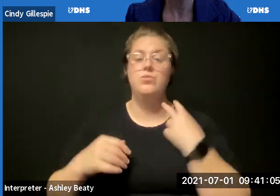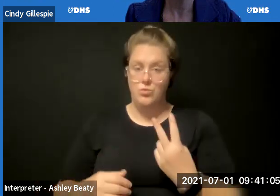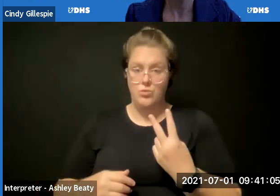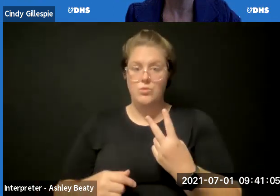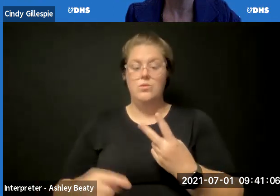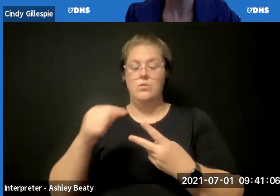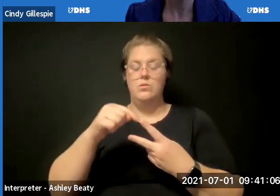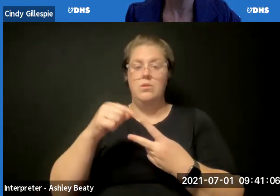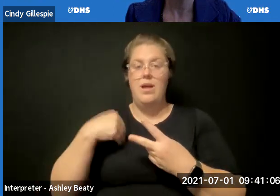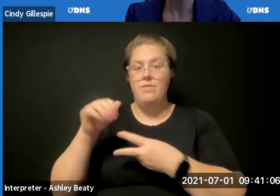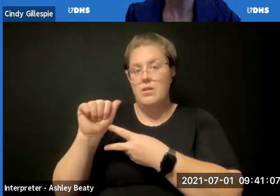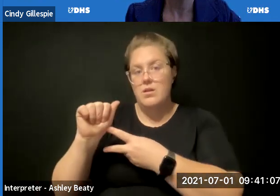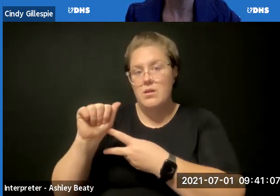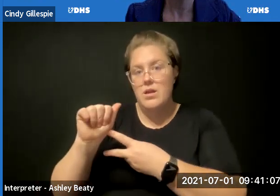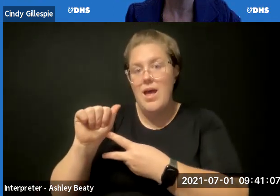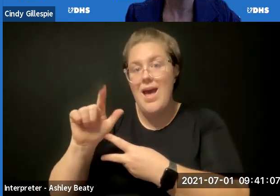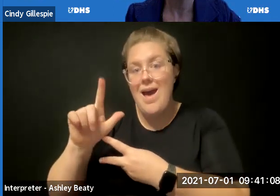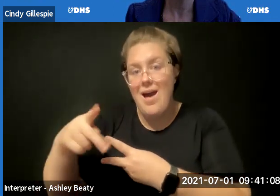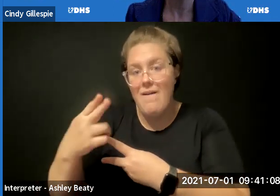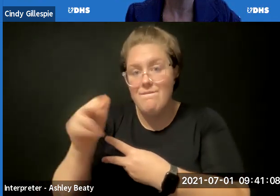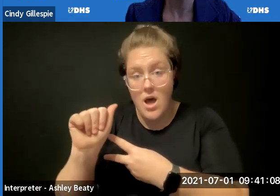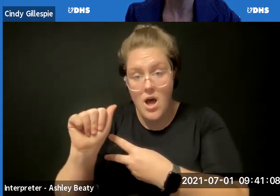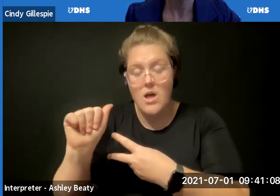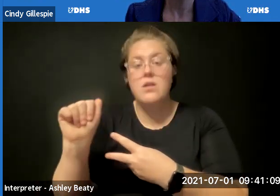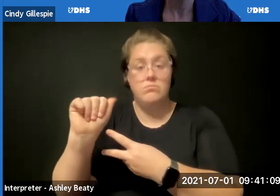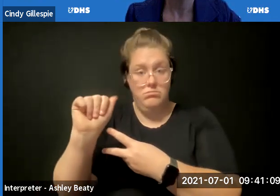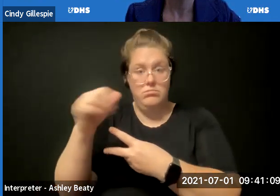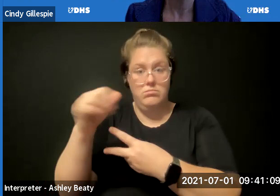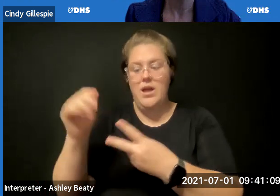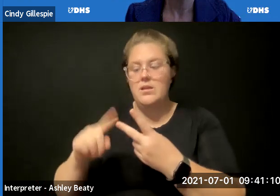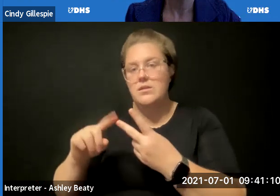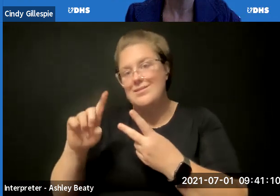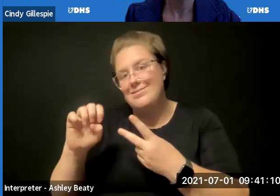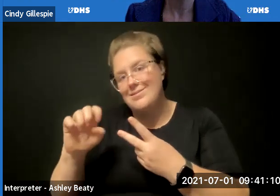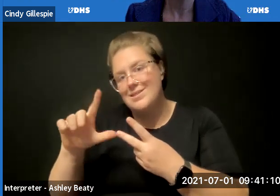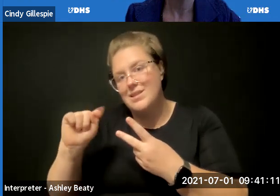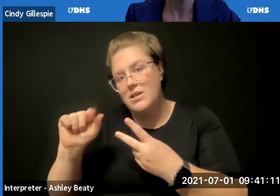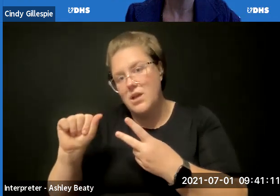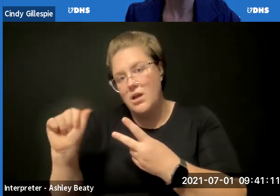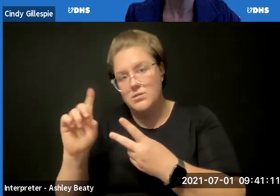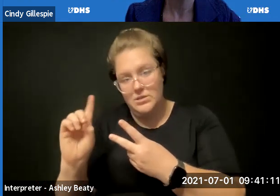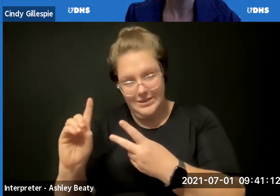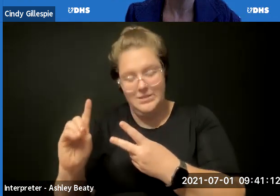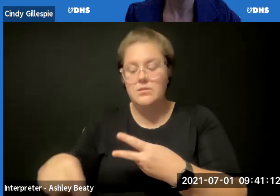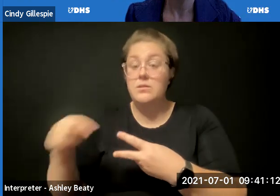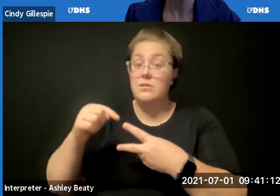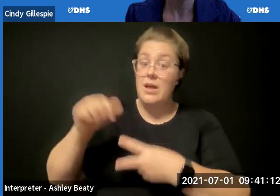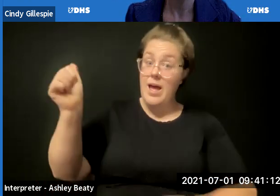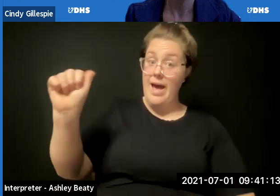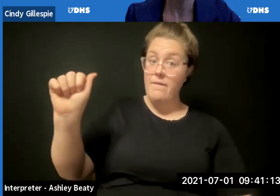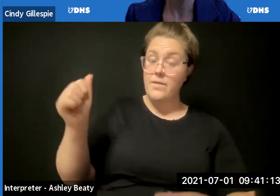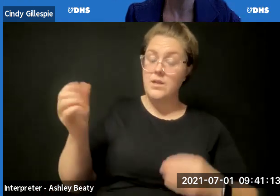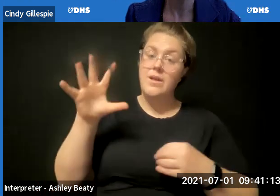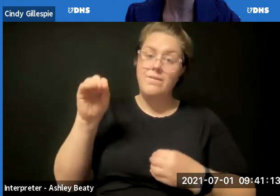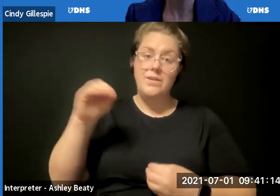the Alpha variant and the Delta variant. The Alpha variant has about a 50% higher chance that you're going to catch it if